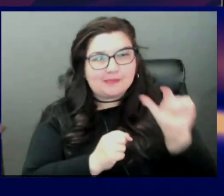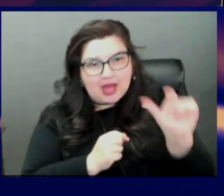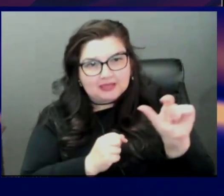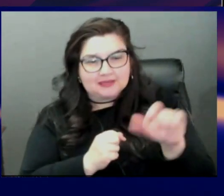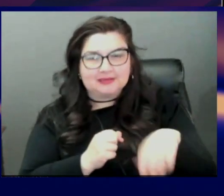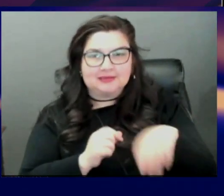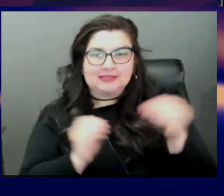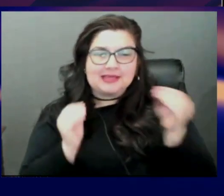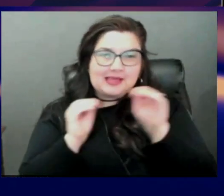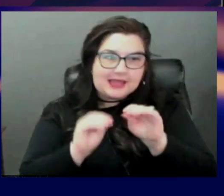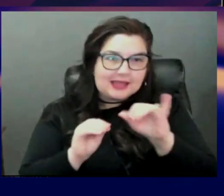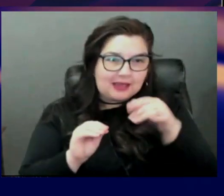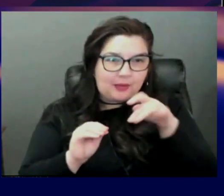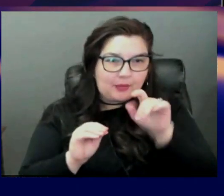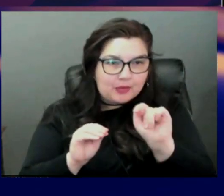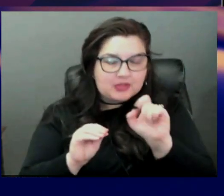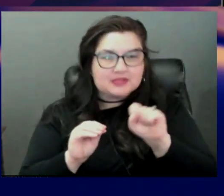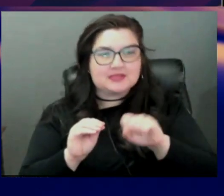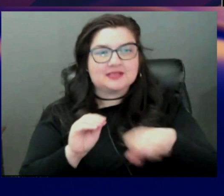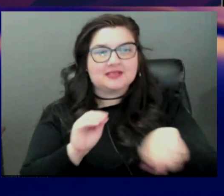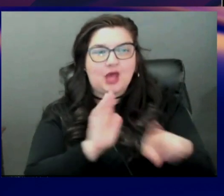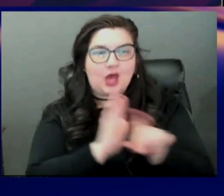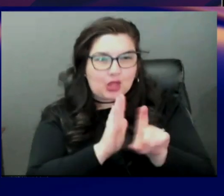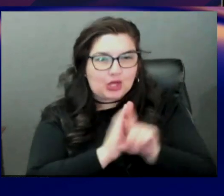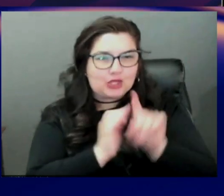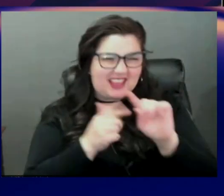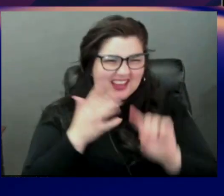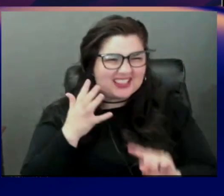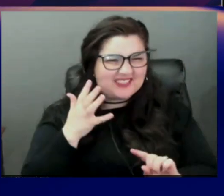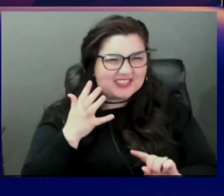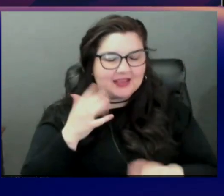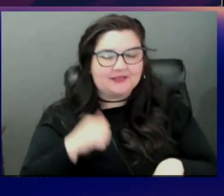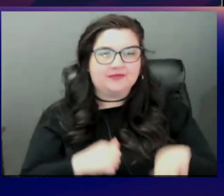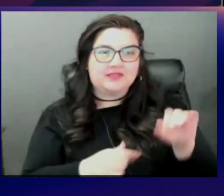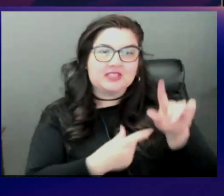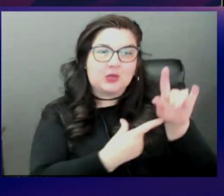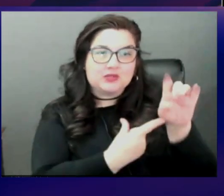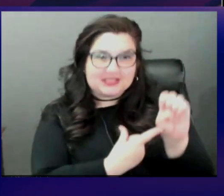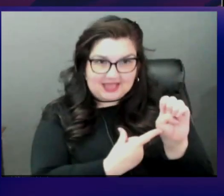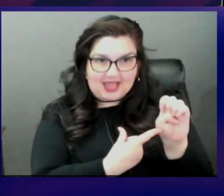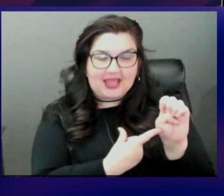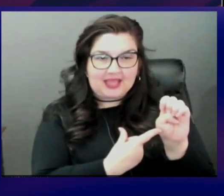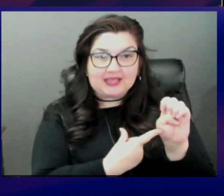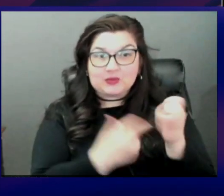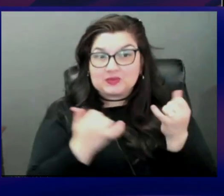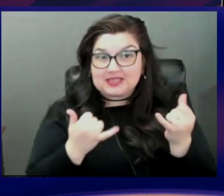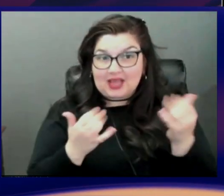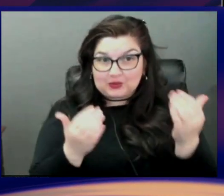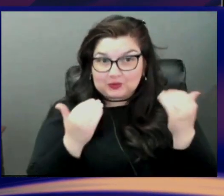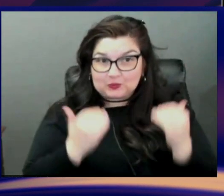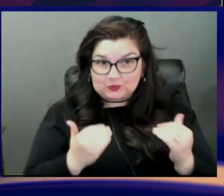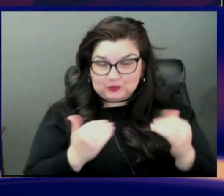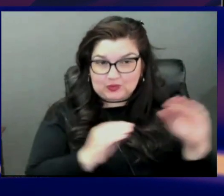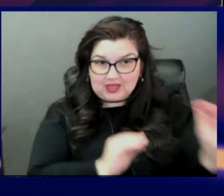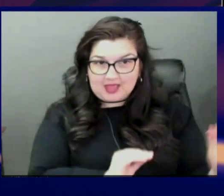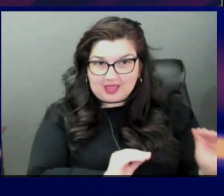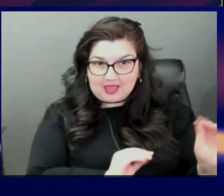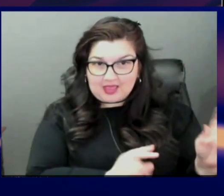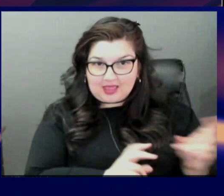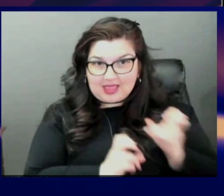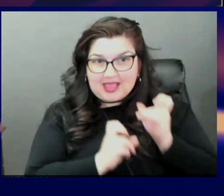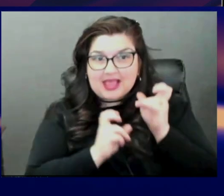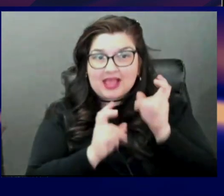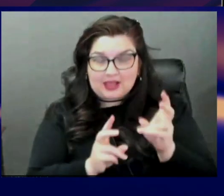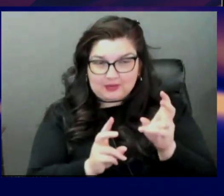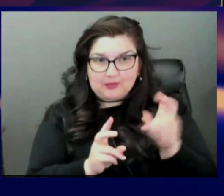type of stuff. Okay. Styles. And then I'm going to import the Amplify